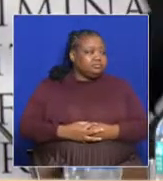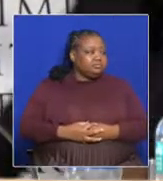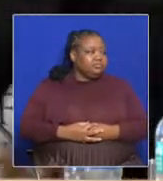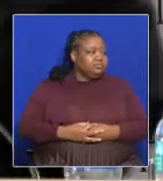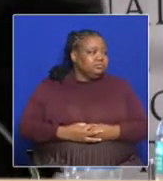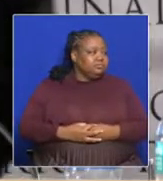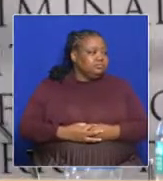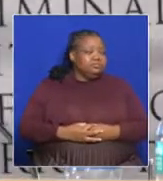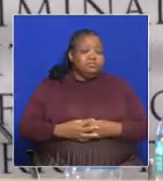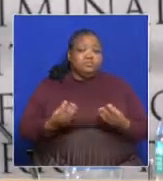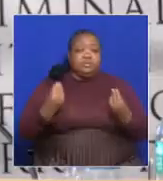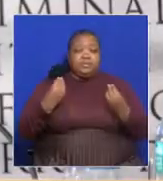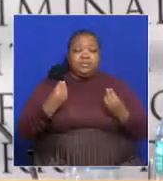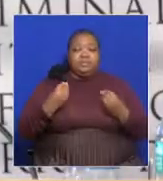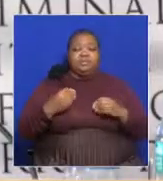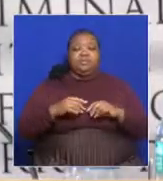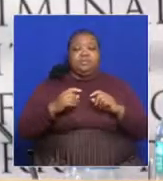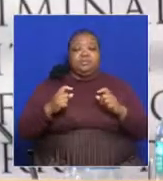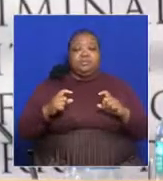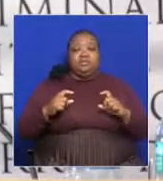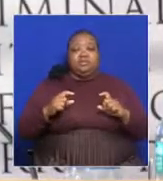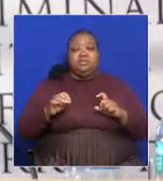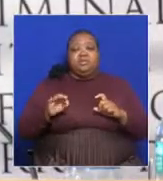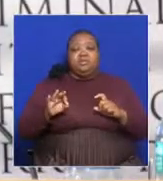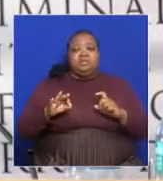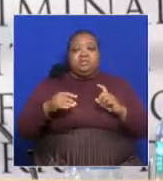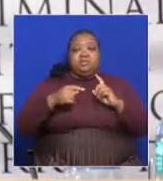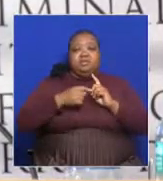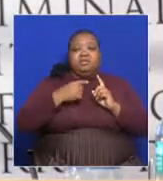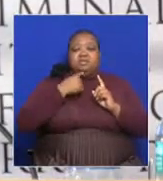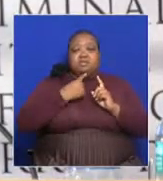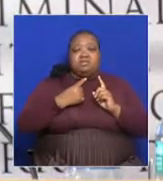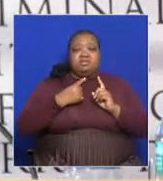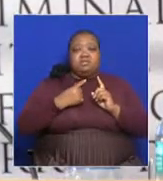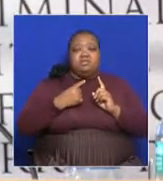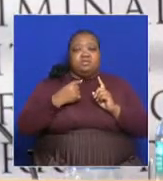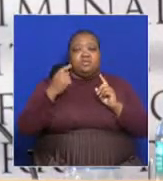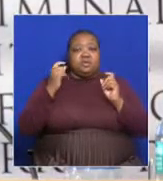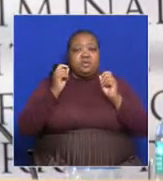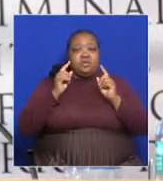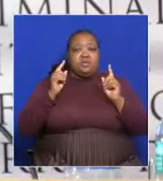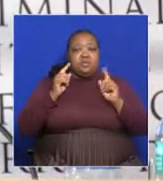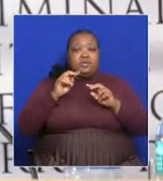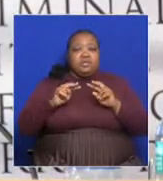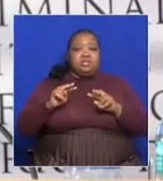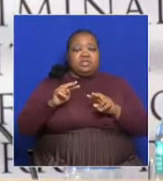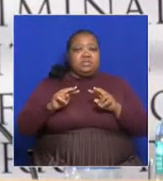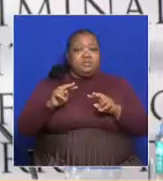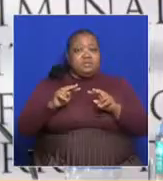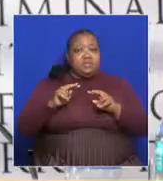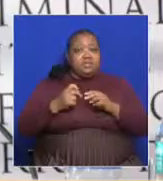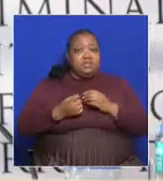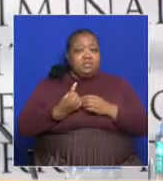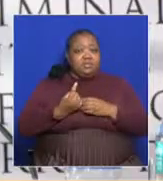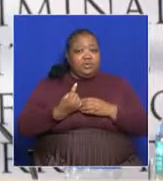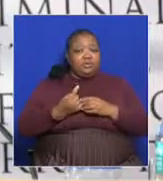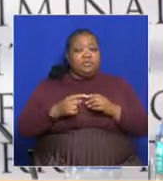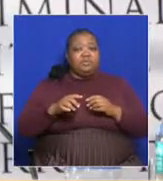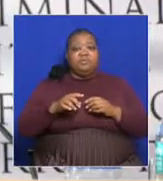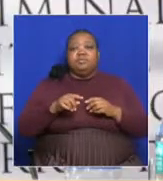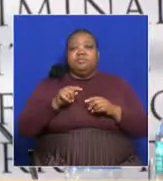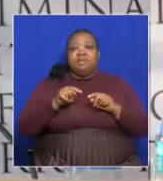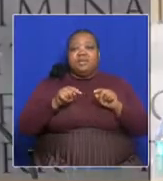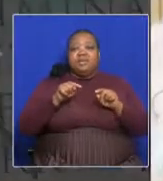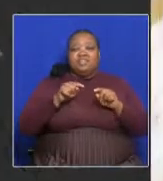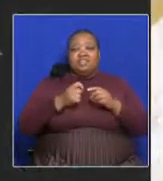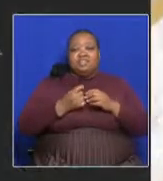I'm here. Okay. At paragraph 3, he says, I was not aware of the inspection that allegedly took place at the CHC container depot on the